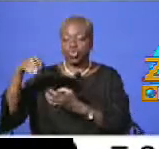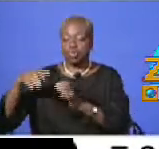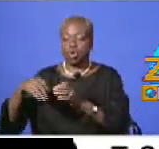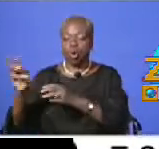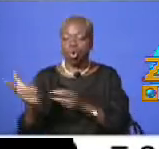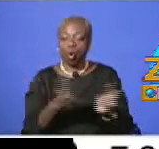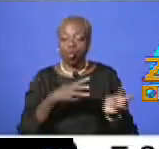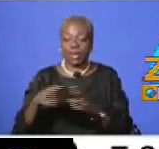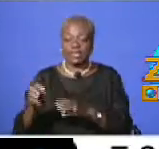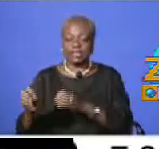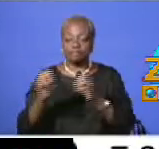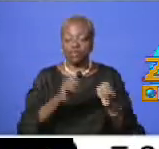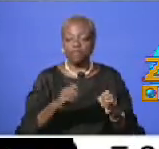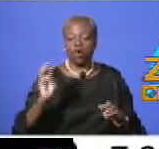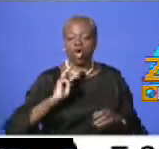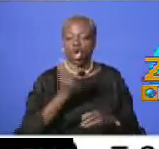have,